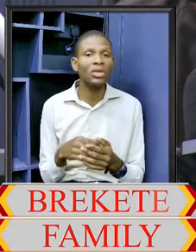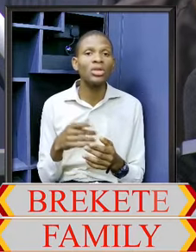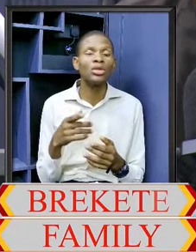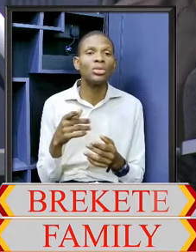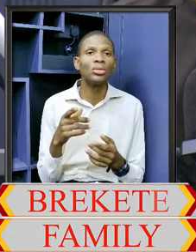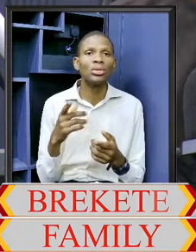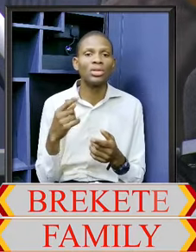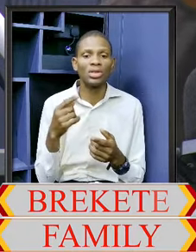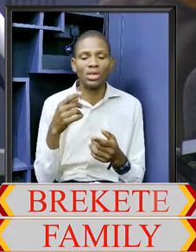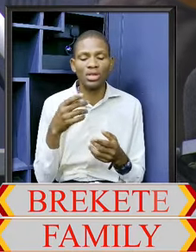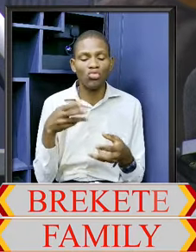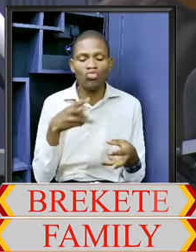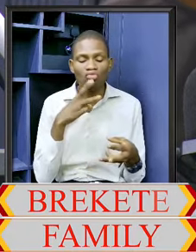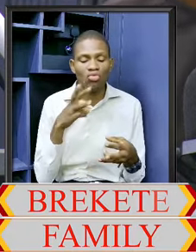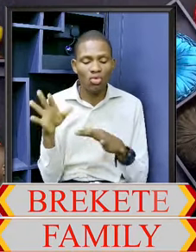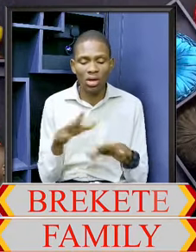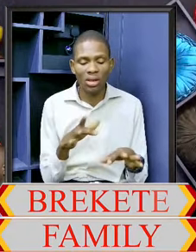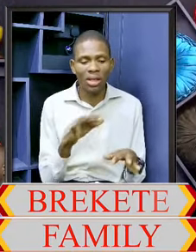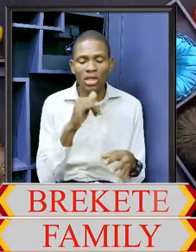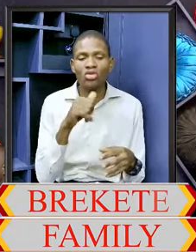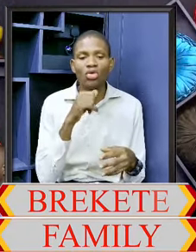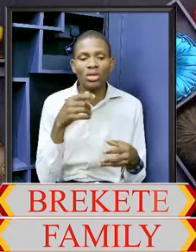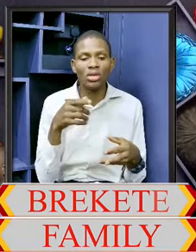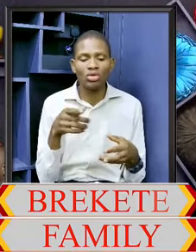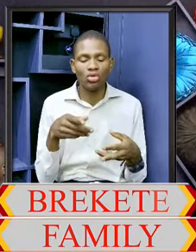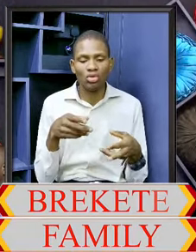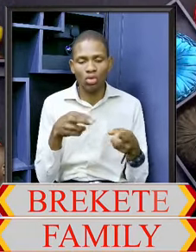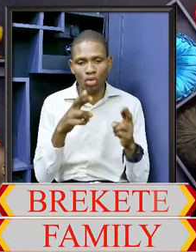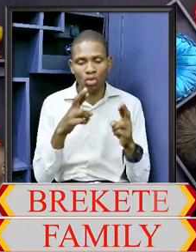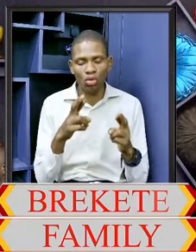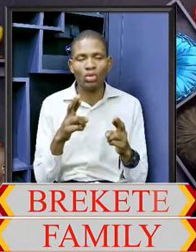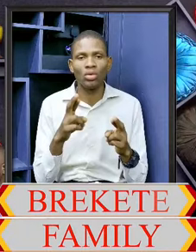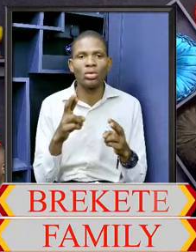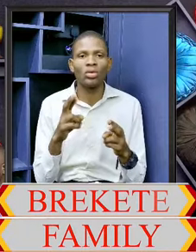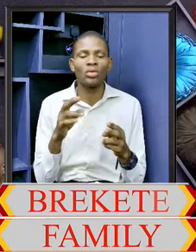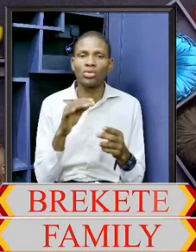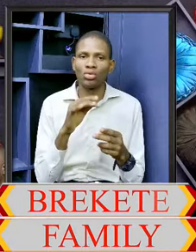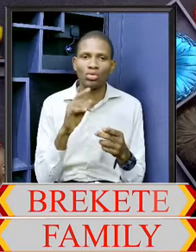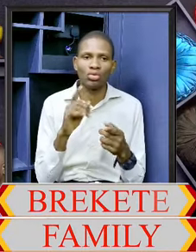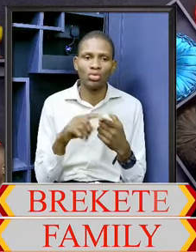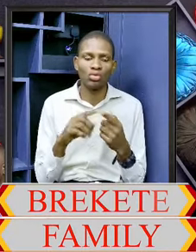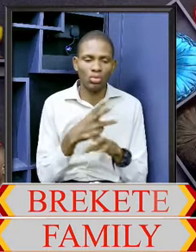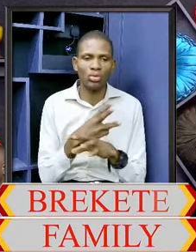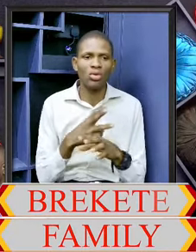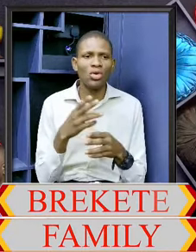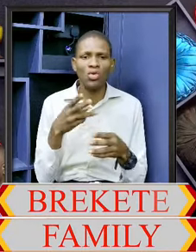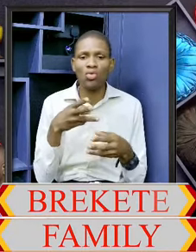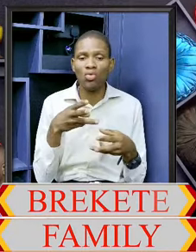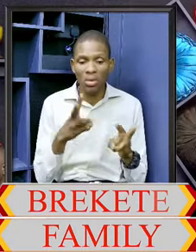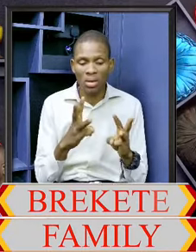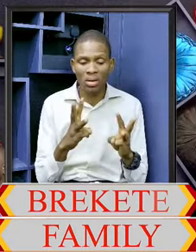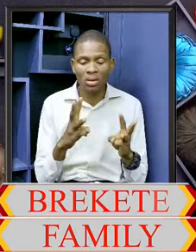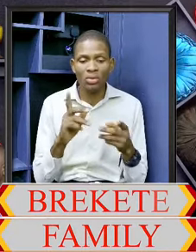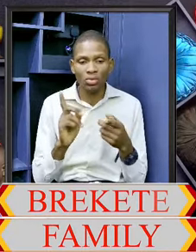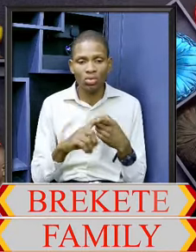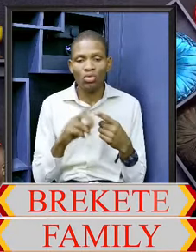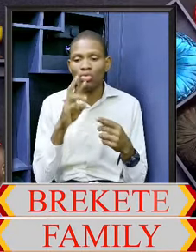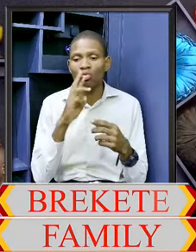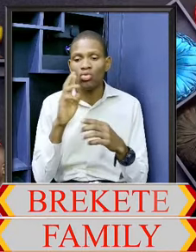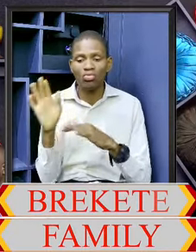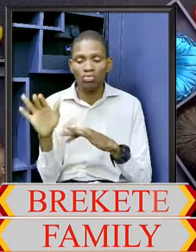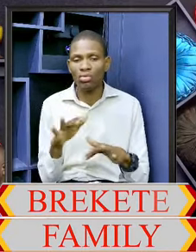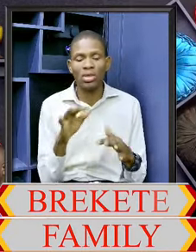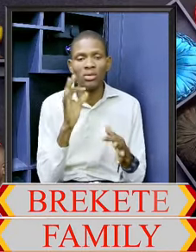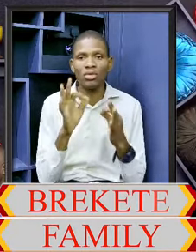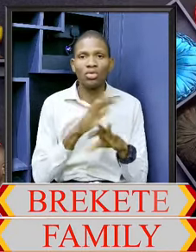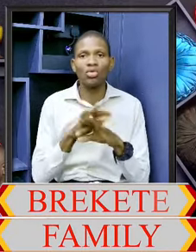for firewood. For some of them, we don't live for village before. Road to stream, every day, every morning. If you no go in the morning, you go in the